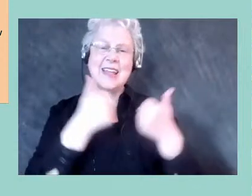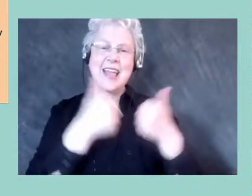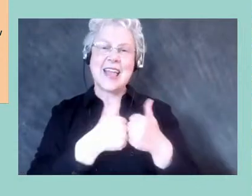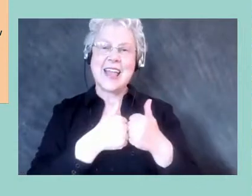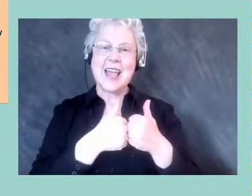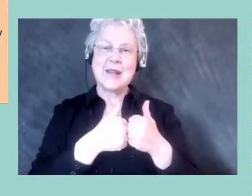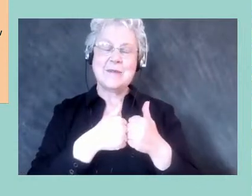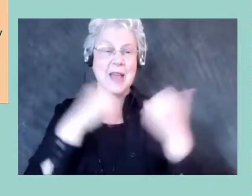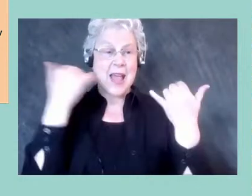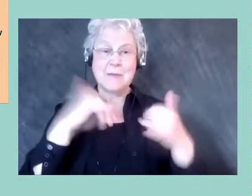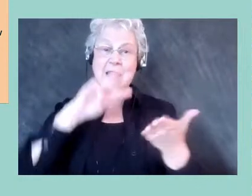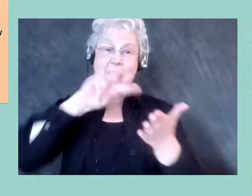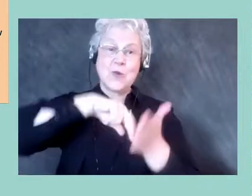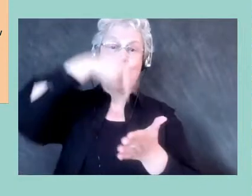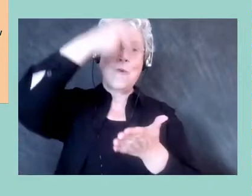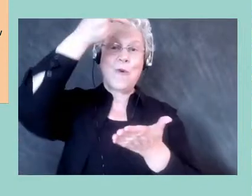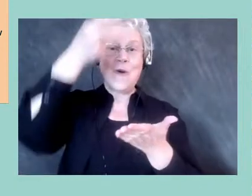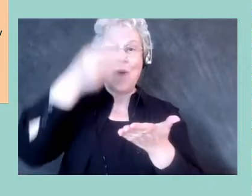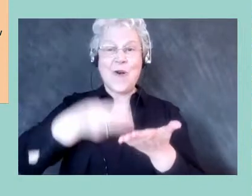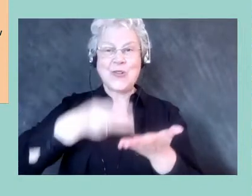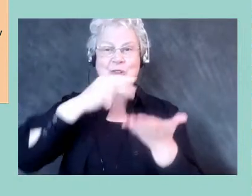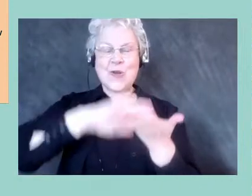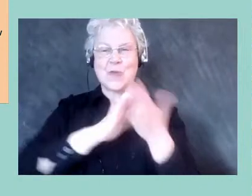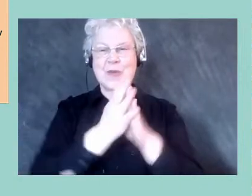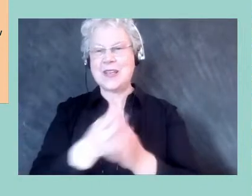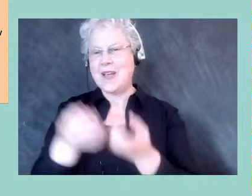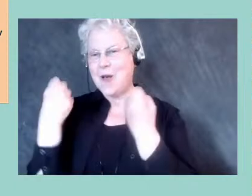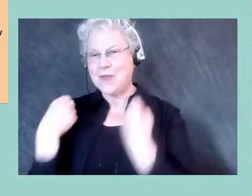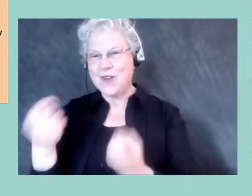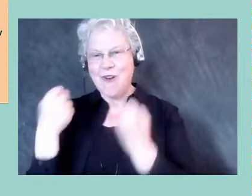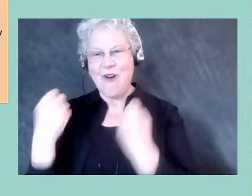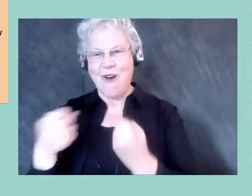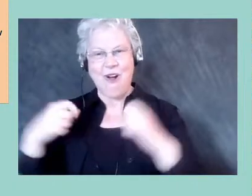Cartwheels turn to car wheels through the